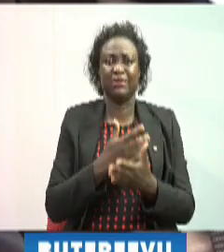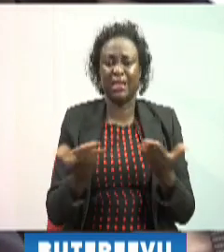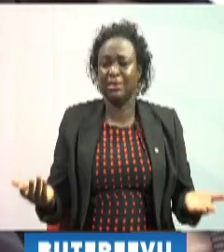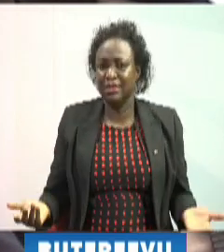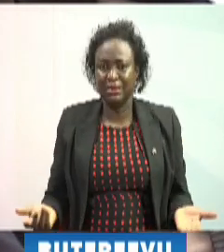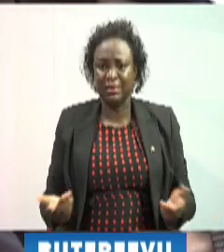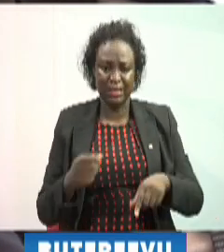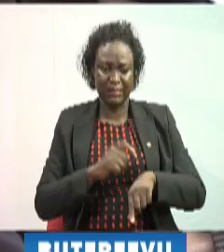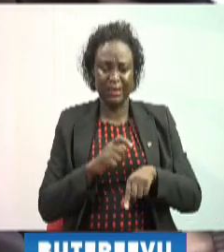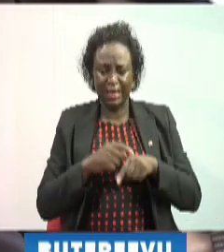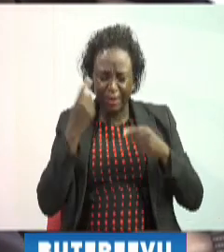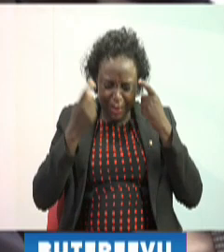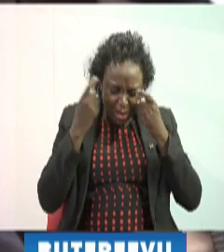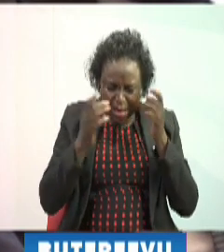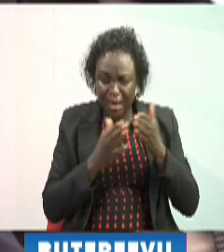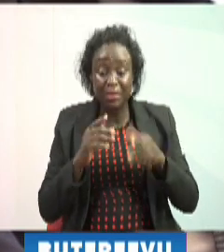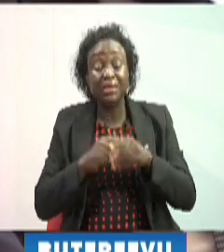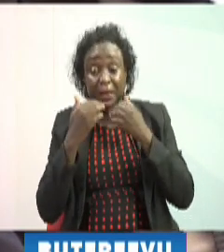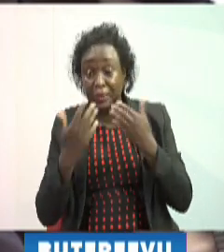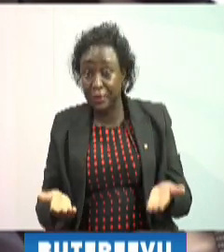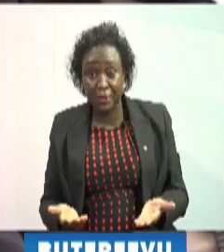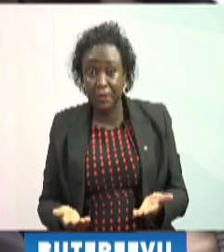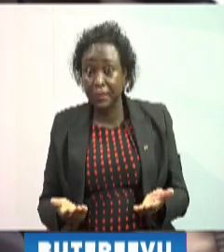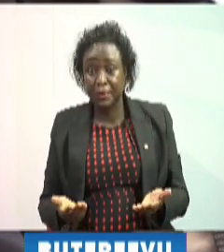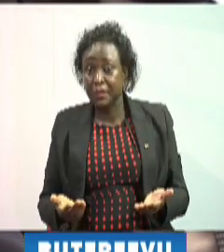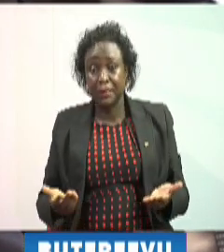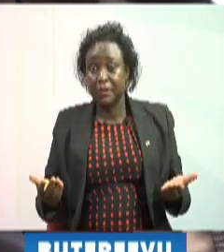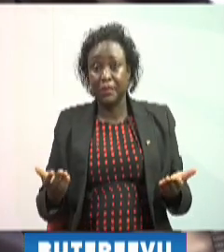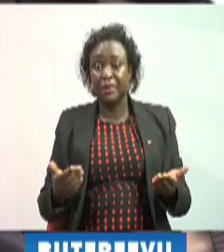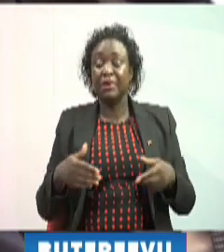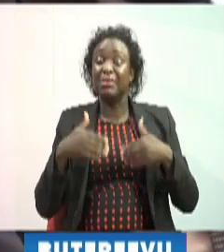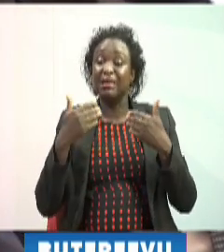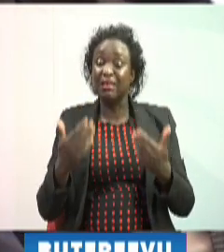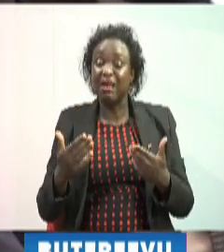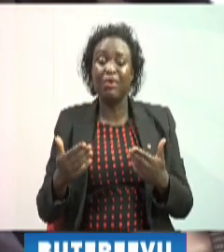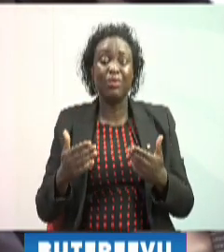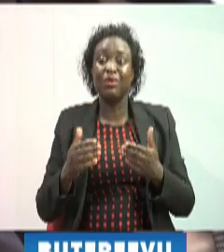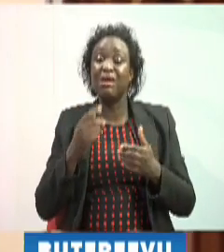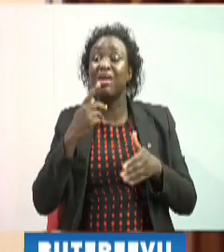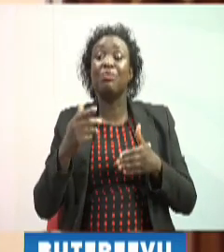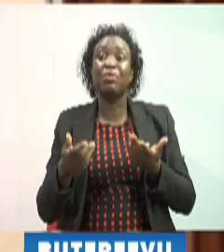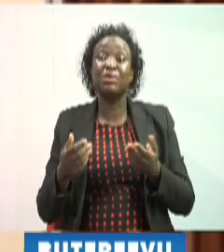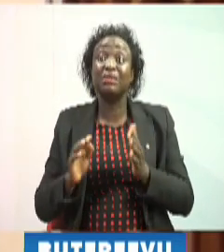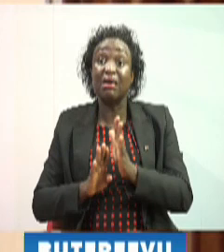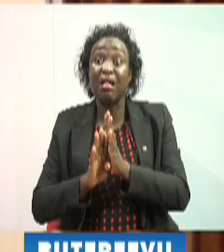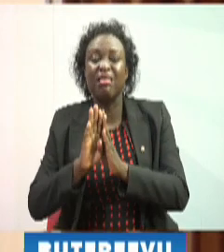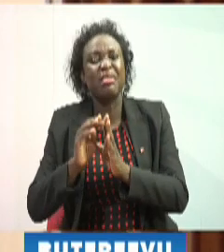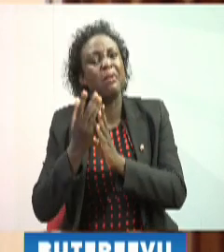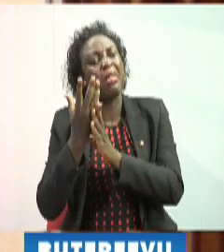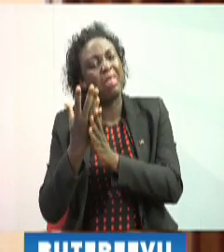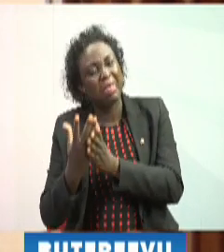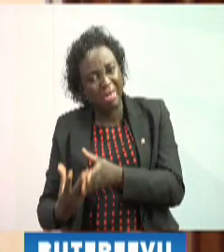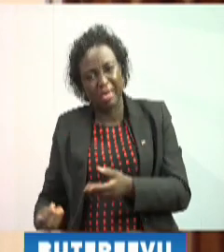no time to think and plan. They have actually rolled back the years of progress. Cattle rustling